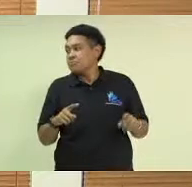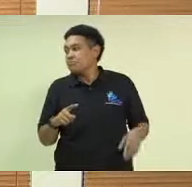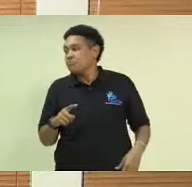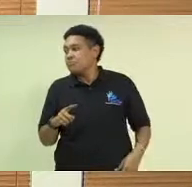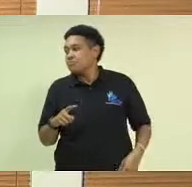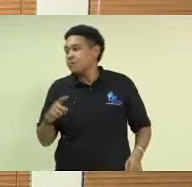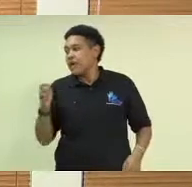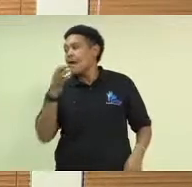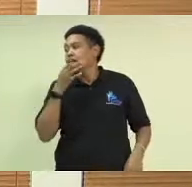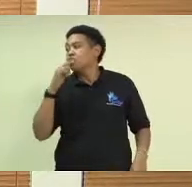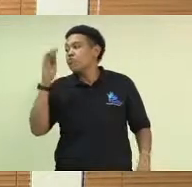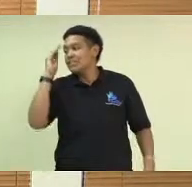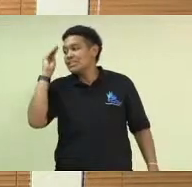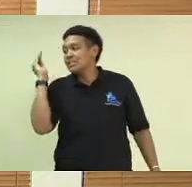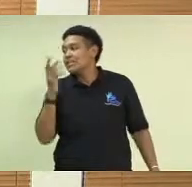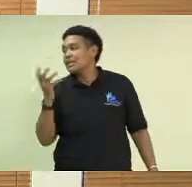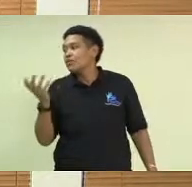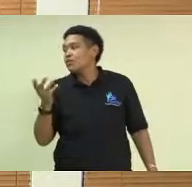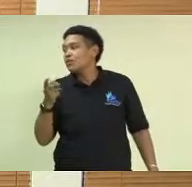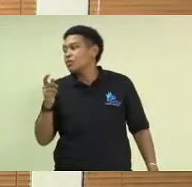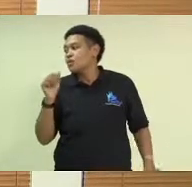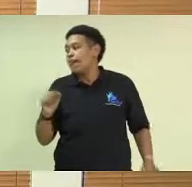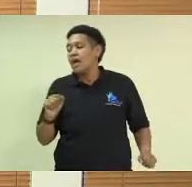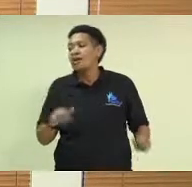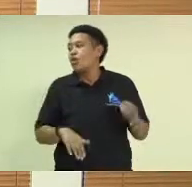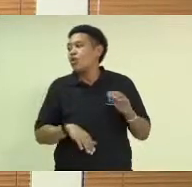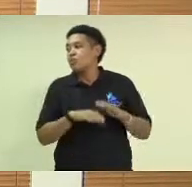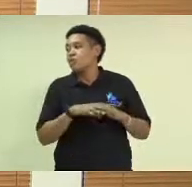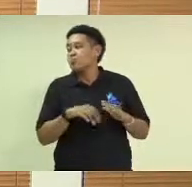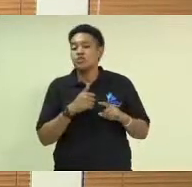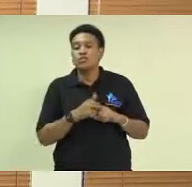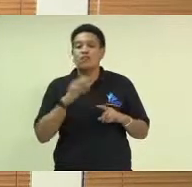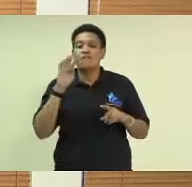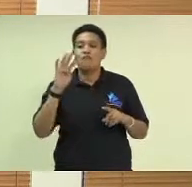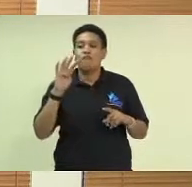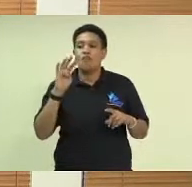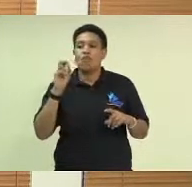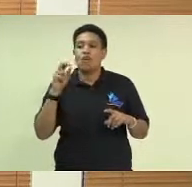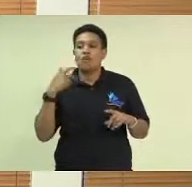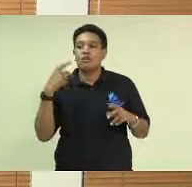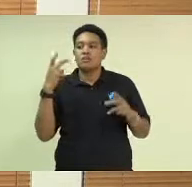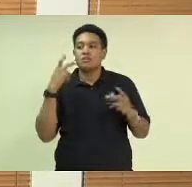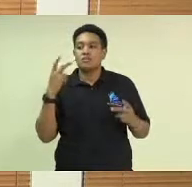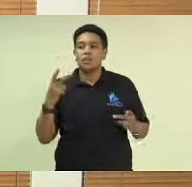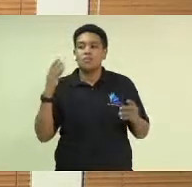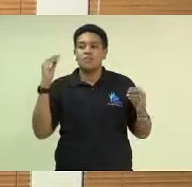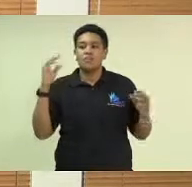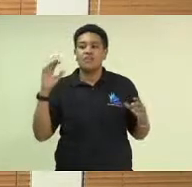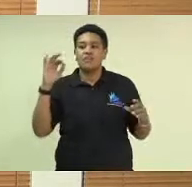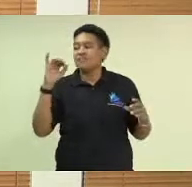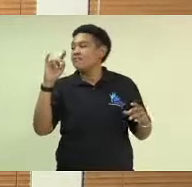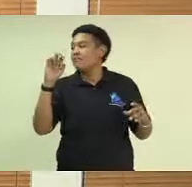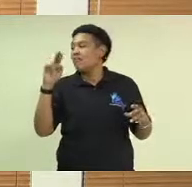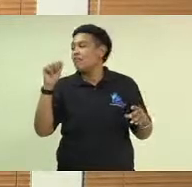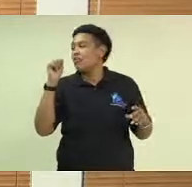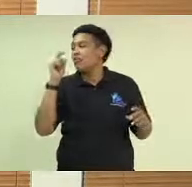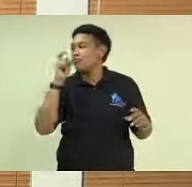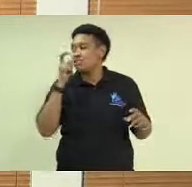the experts have said that you can go up to 4. I think I saw Professor Figueroa